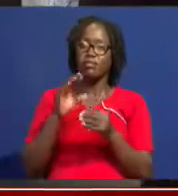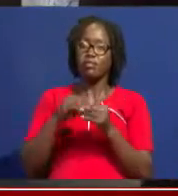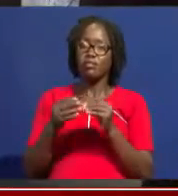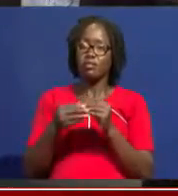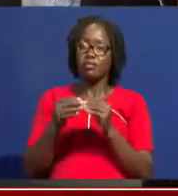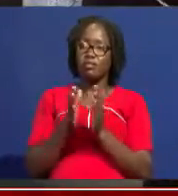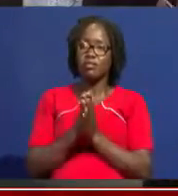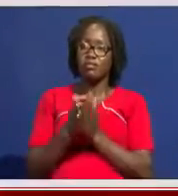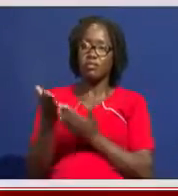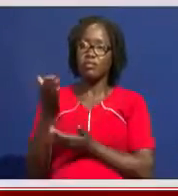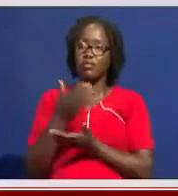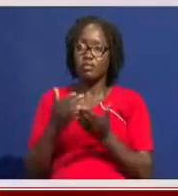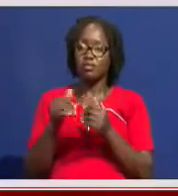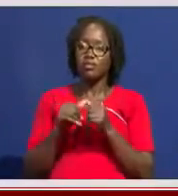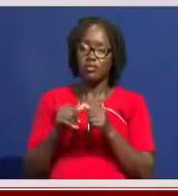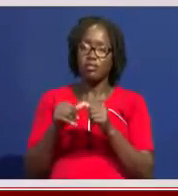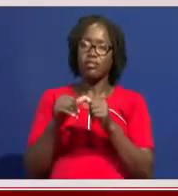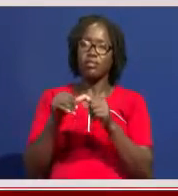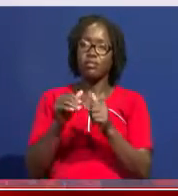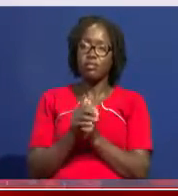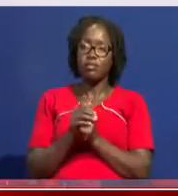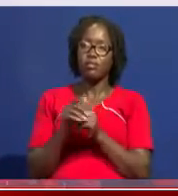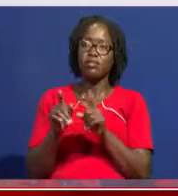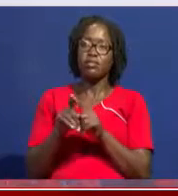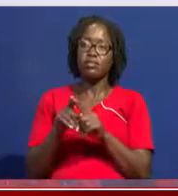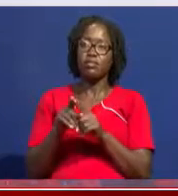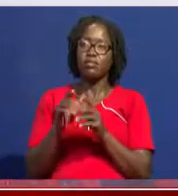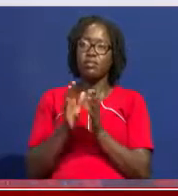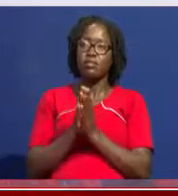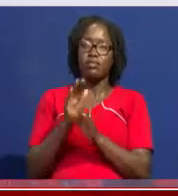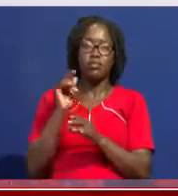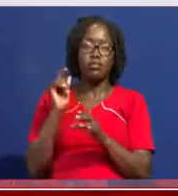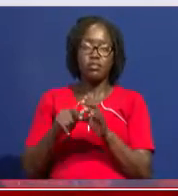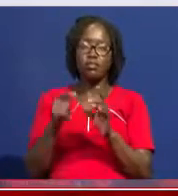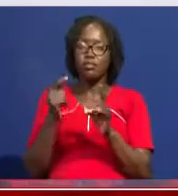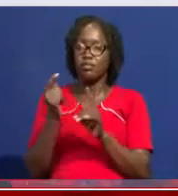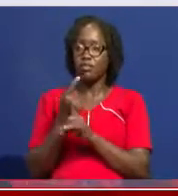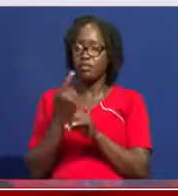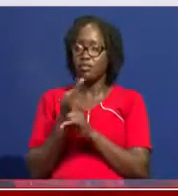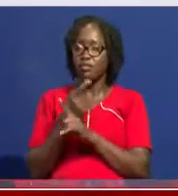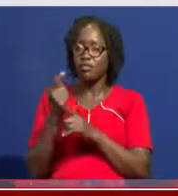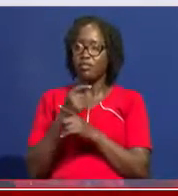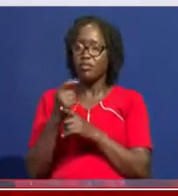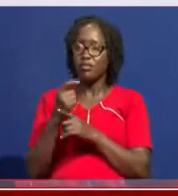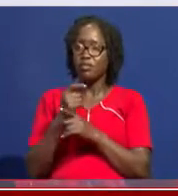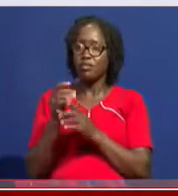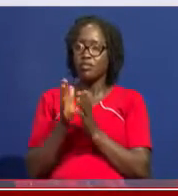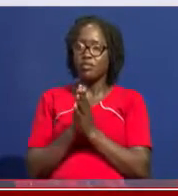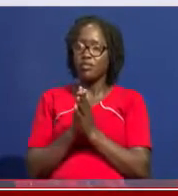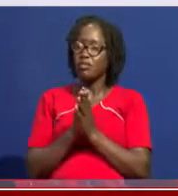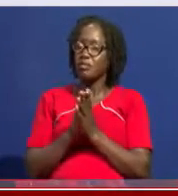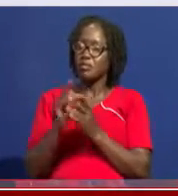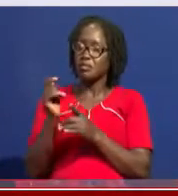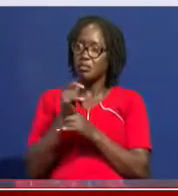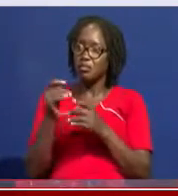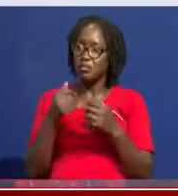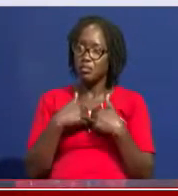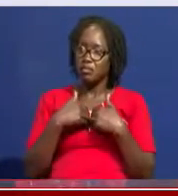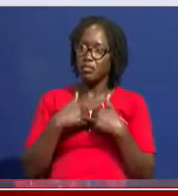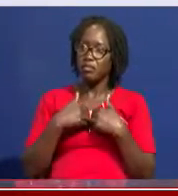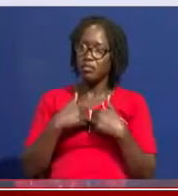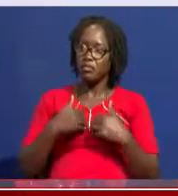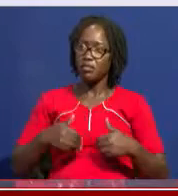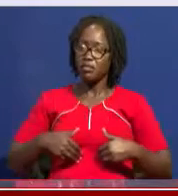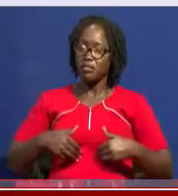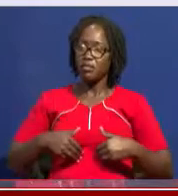creation and economic sustainability. We also tap into the various training modules and courses that they have that our young